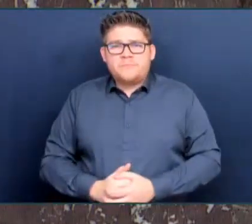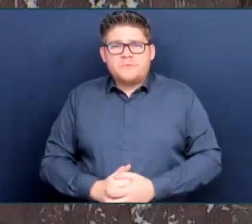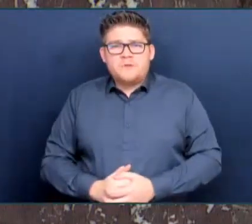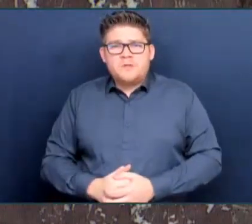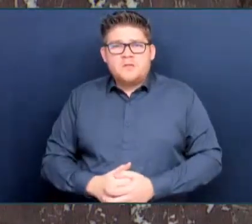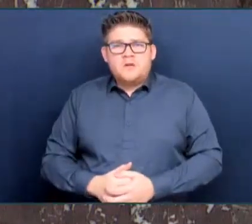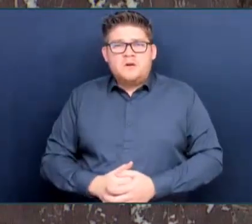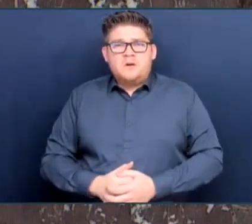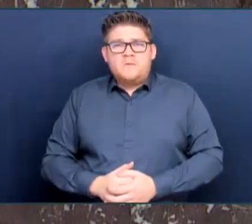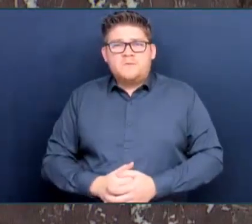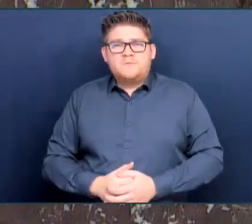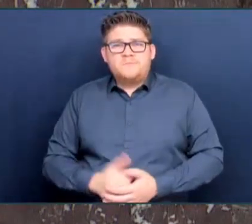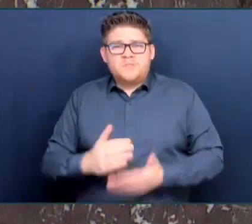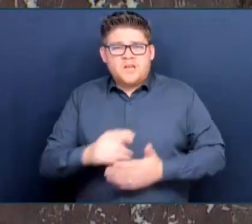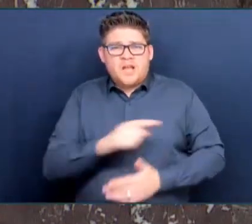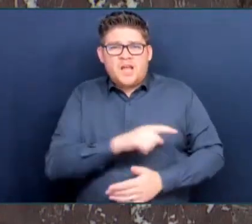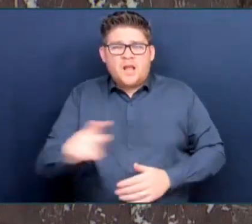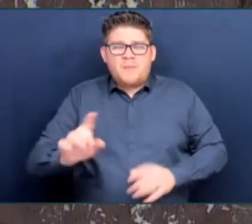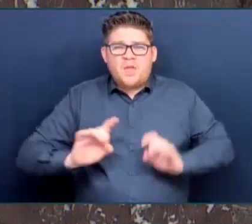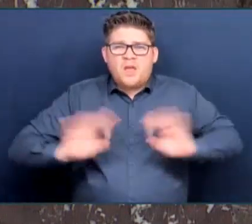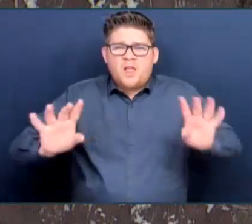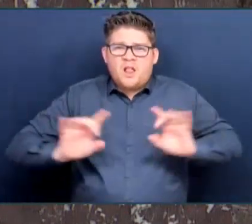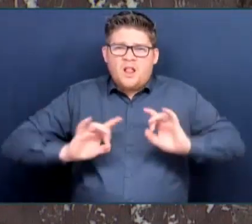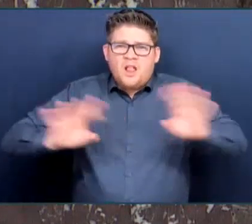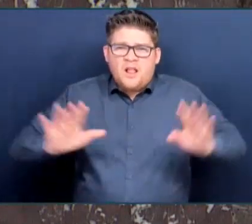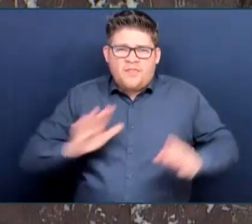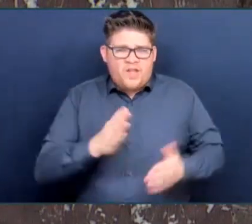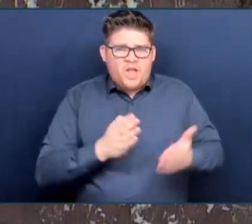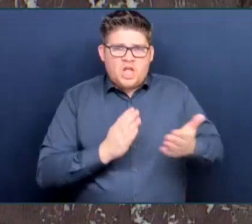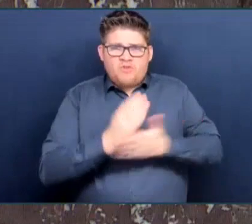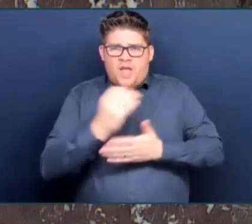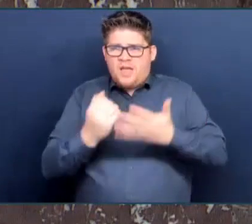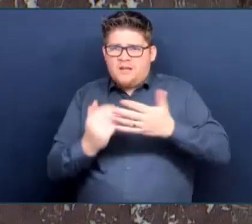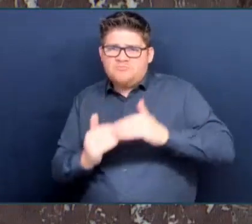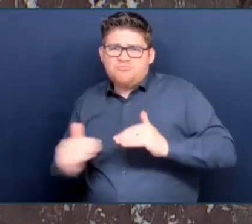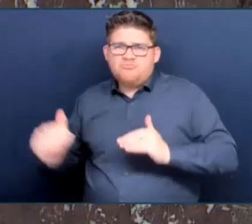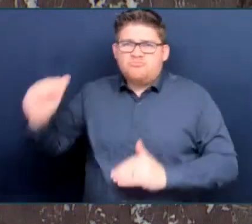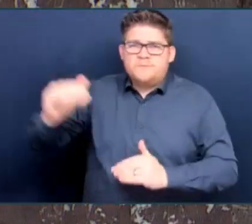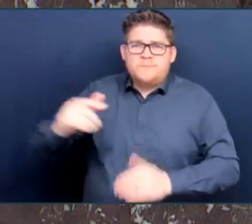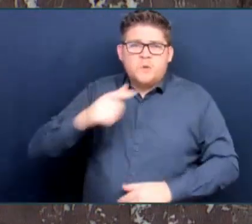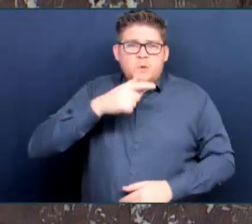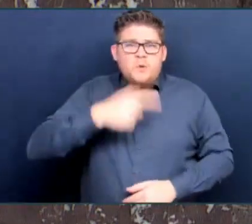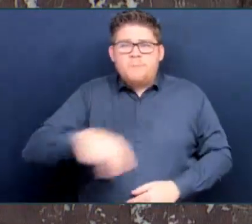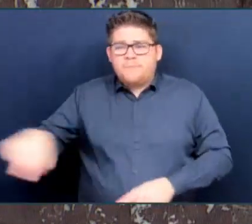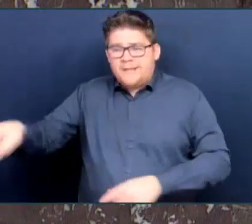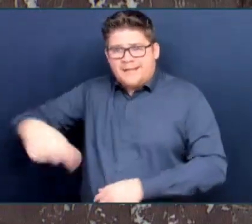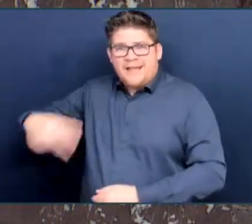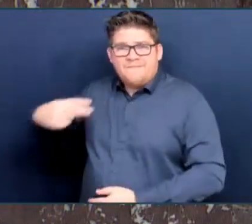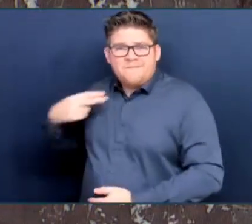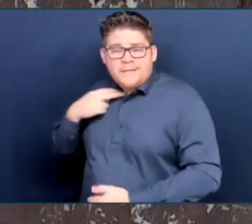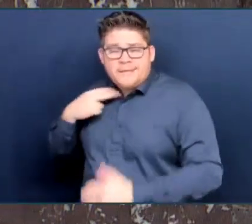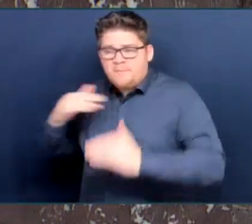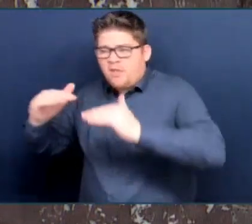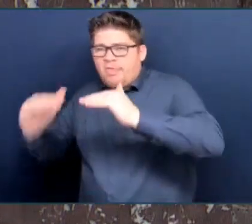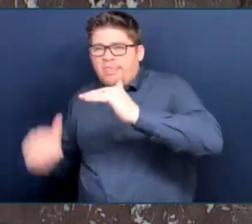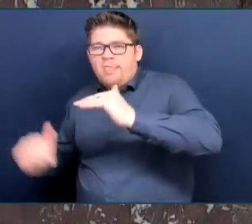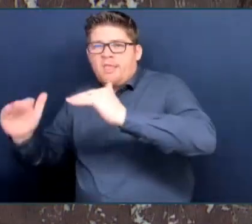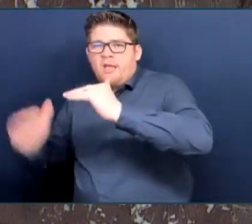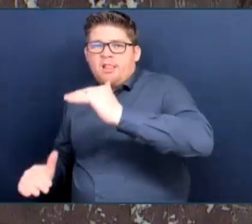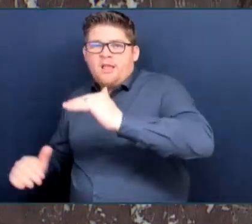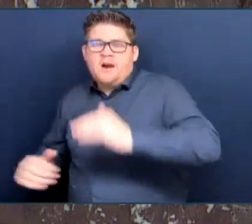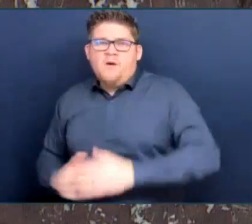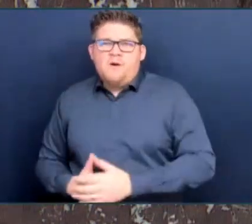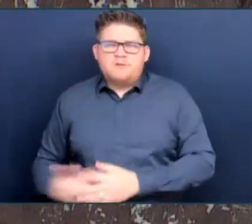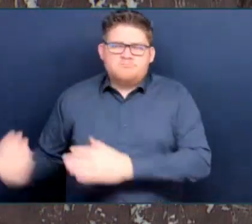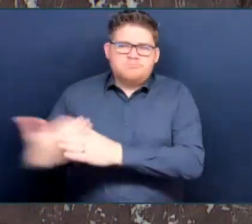Minister, this Premier is the one who warehoused. Members, please, let's listen to the question. Well, I see someone laughing on that